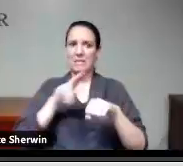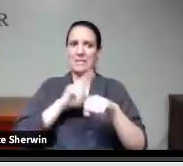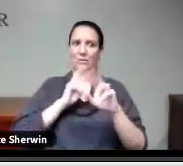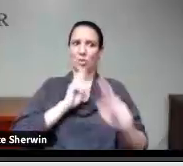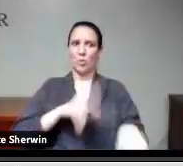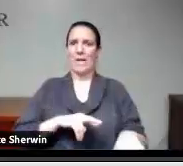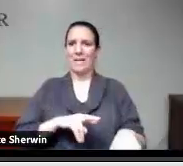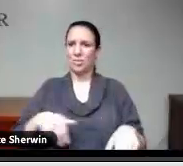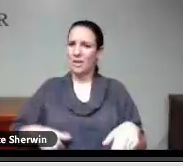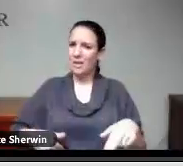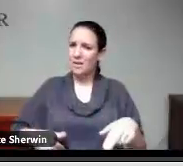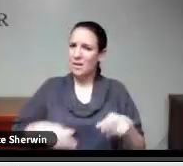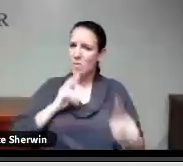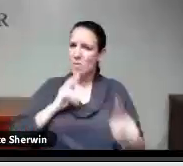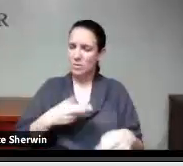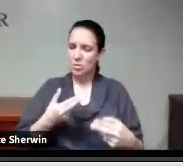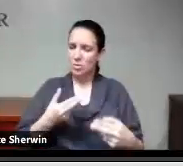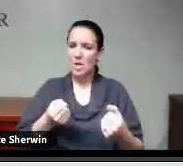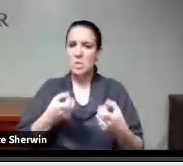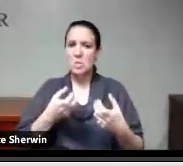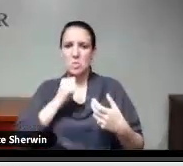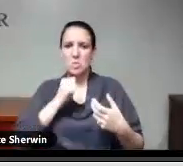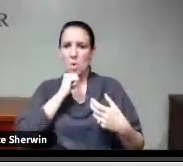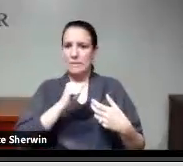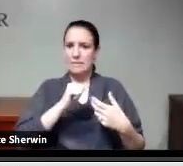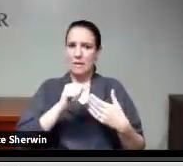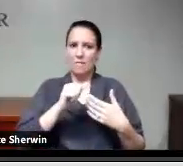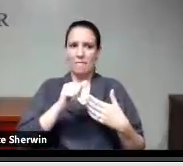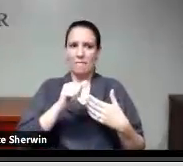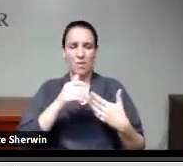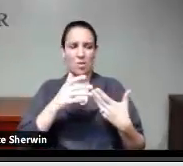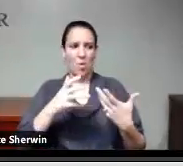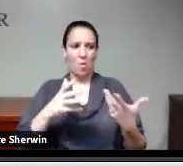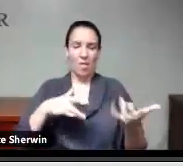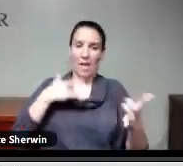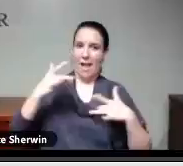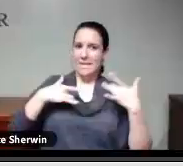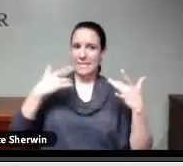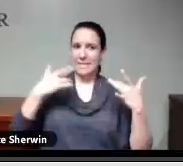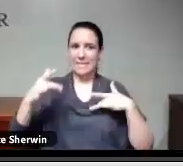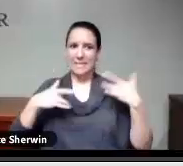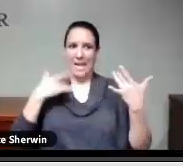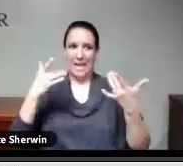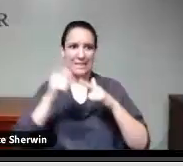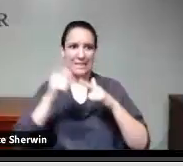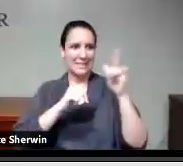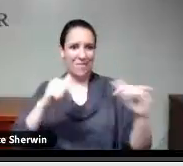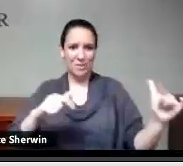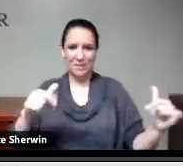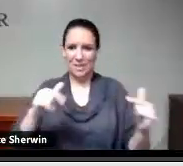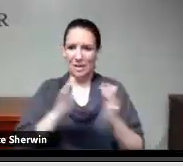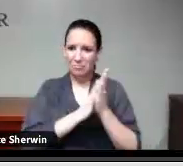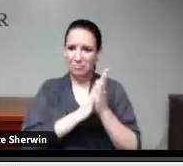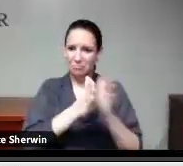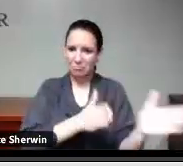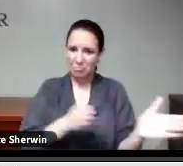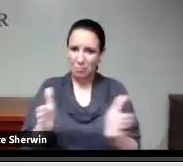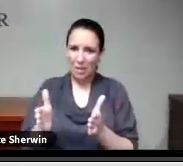our organizations, instead of having robust kind of diversity strategies or plans, we typically instead take